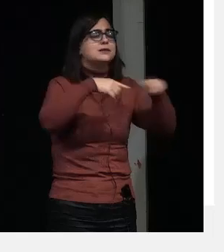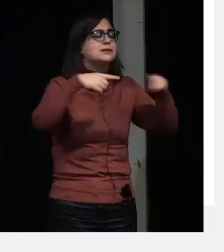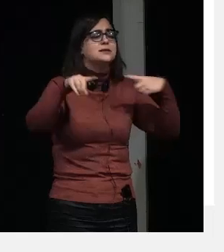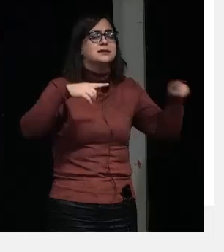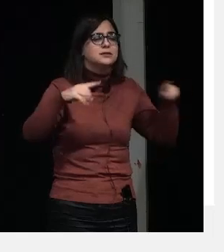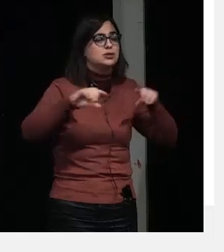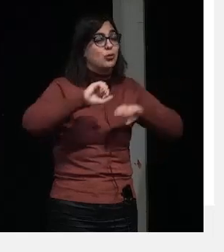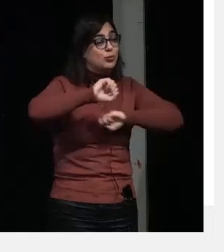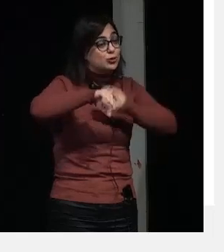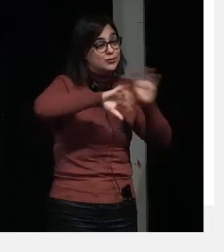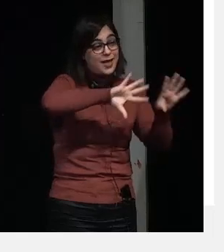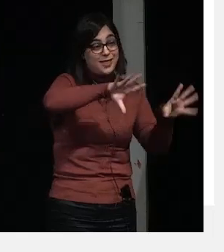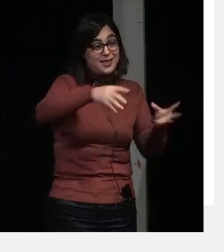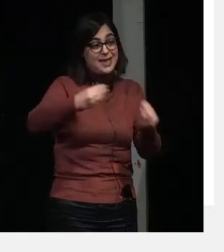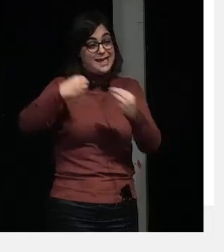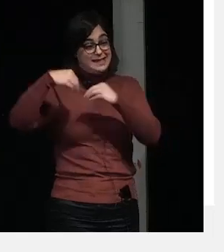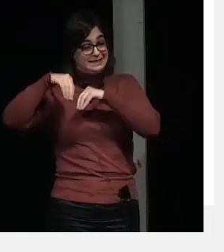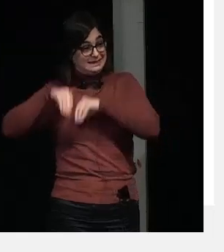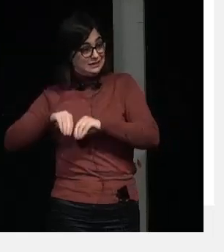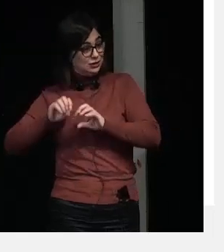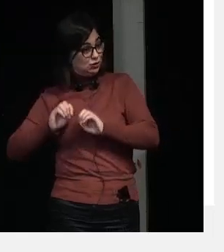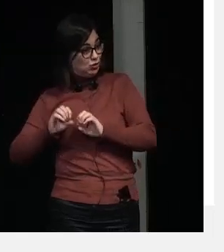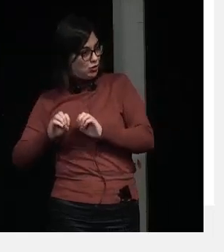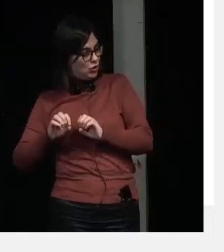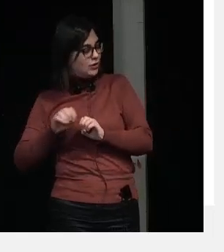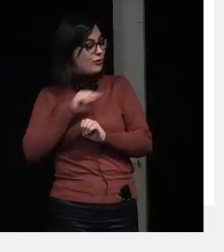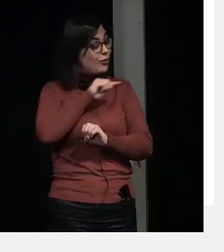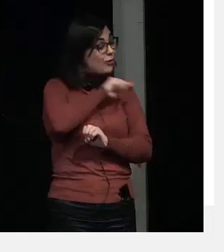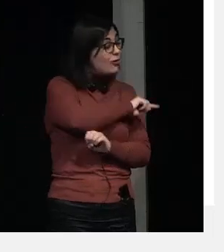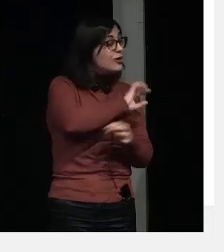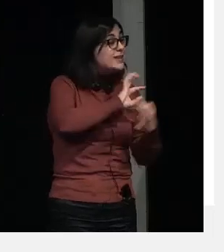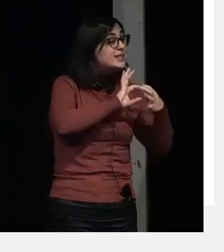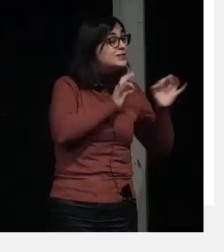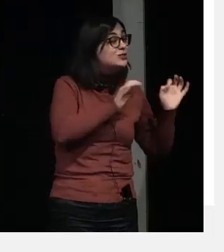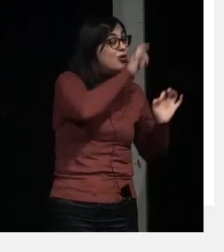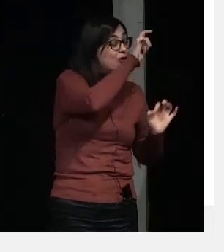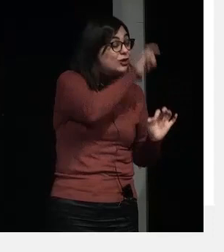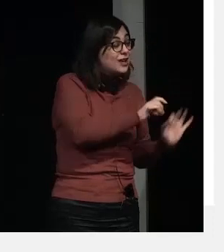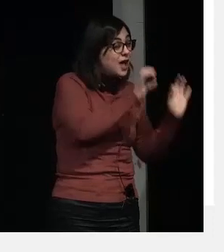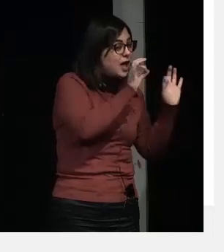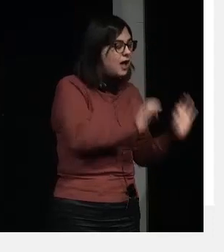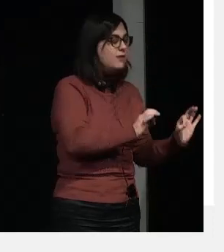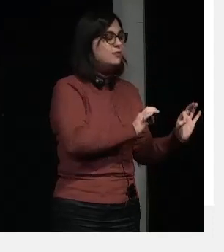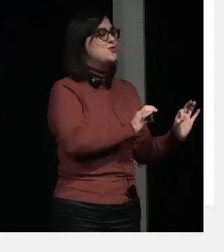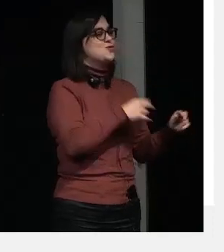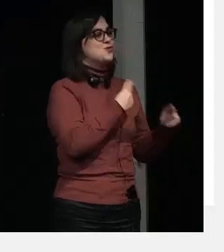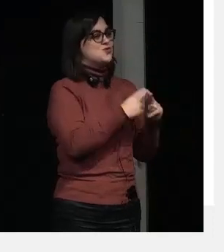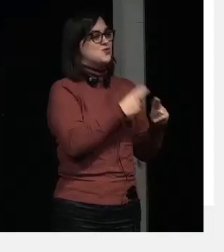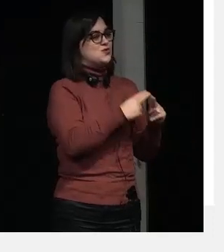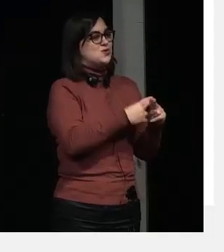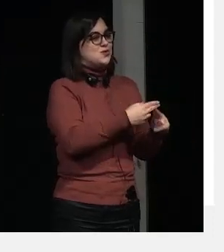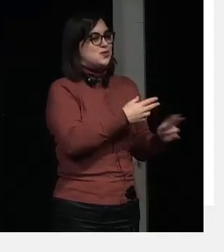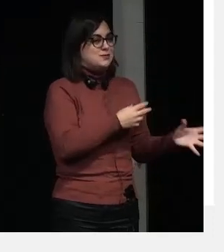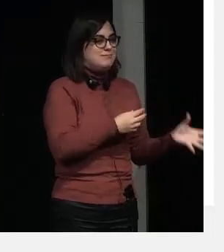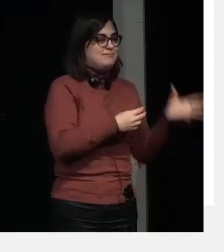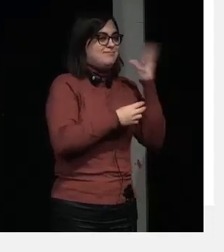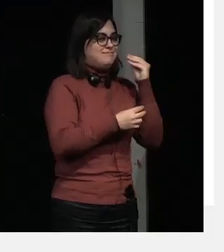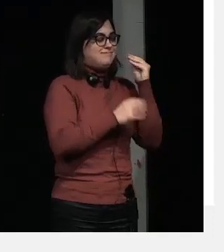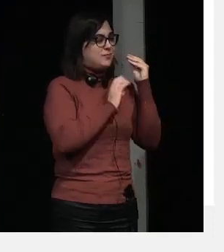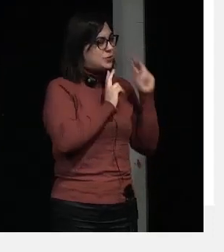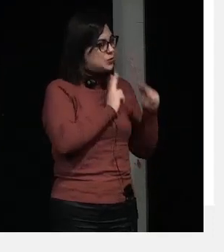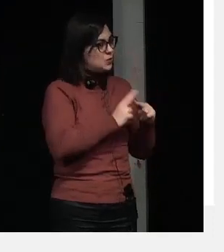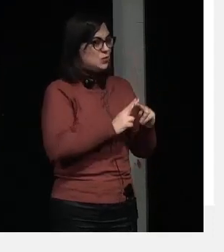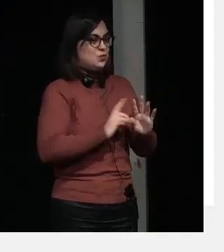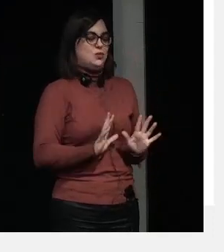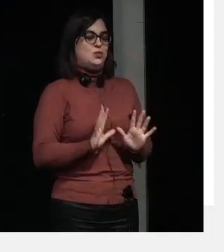hearing personal stories really makes a huge difference. And I'm really so,